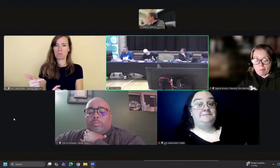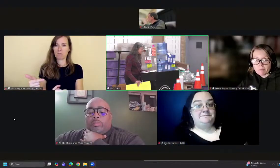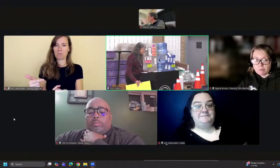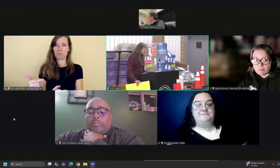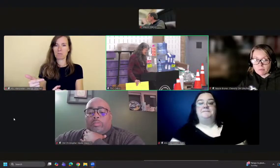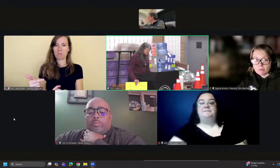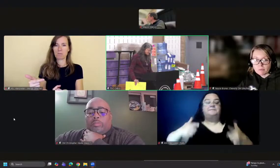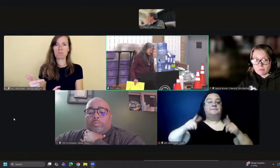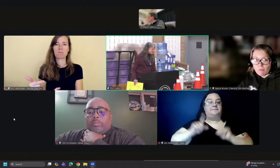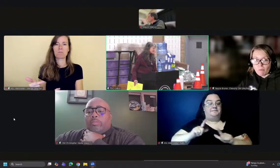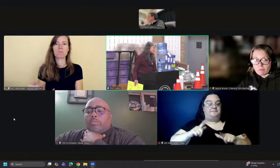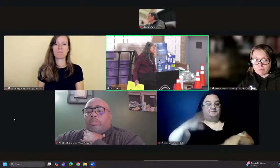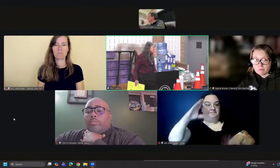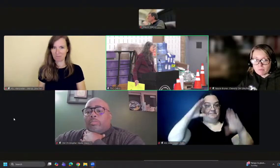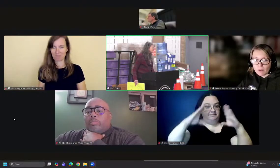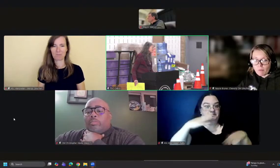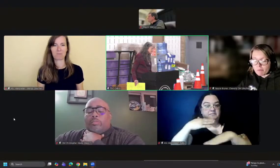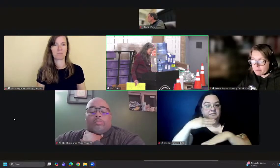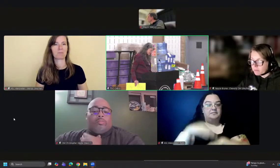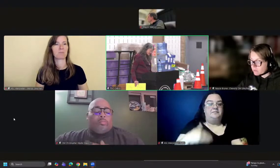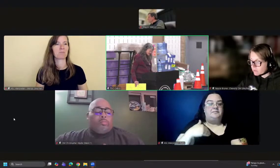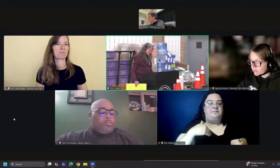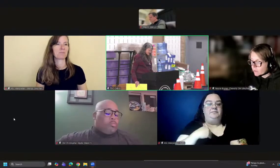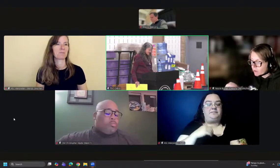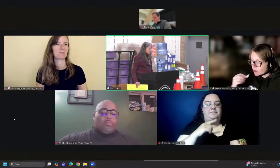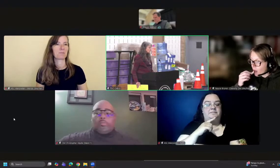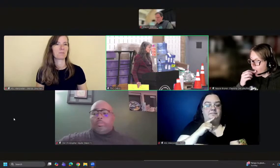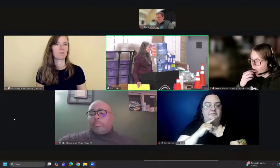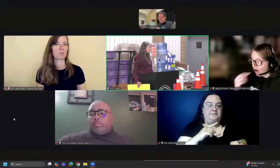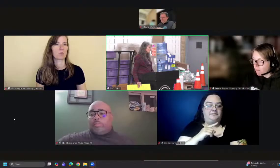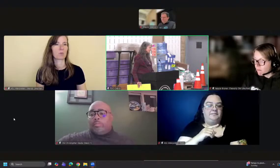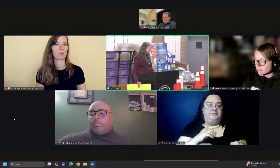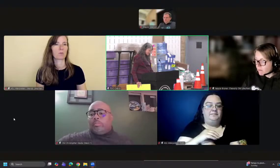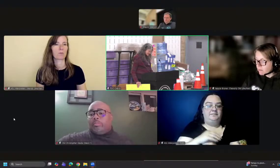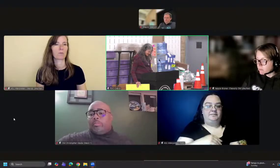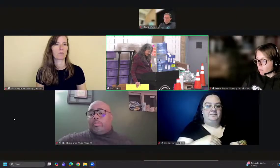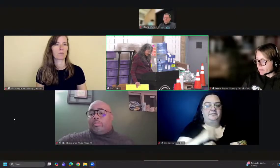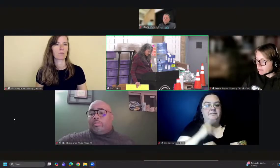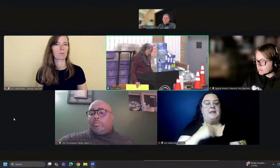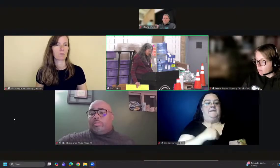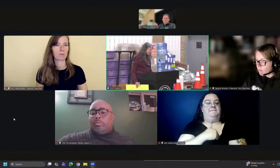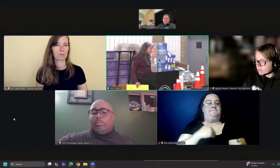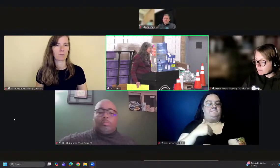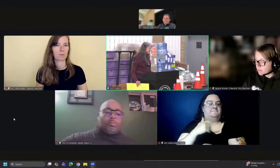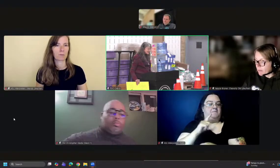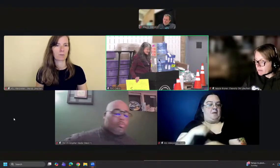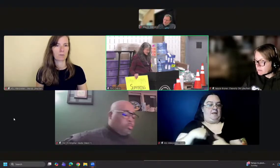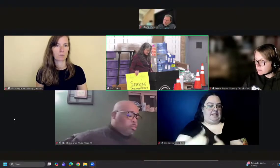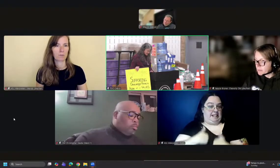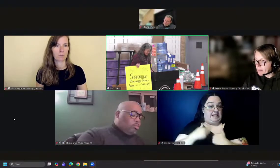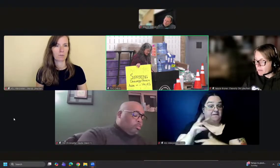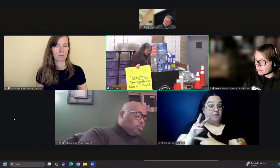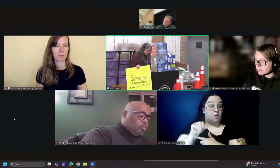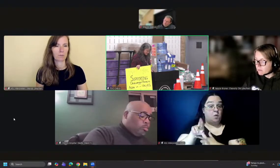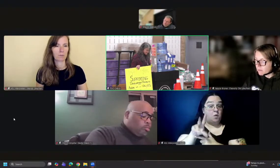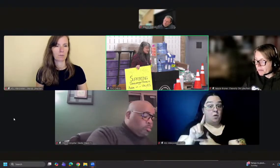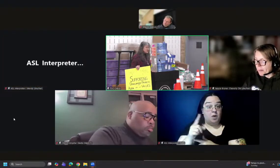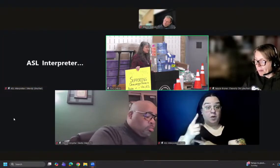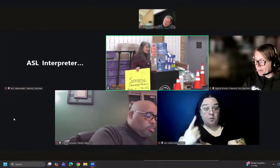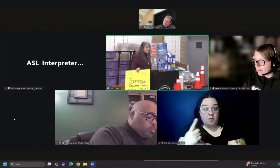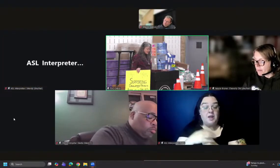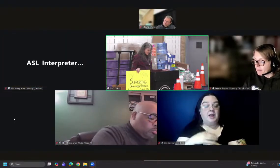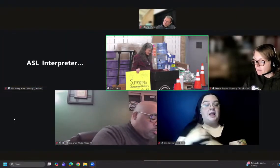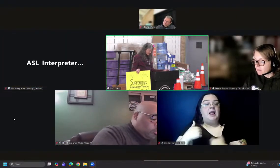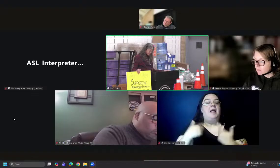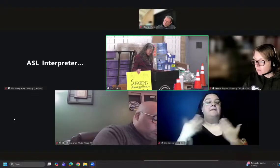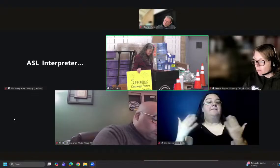Good evening. My name is Karen Moe. I'm a member of Ward 1, a resident of Ward 1. So I'm here to talk